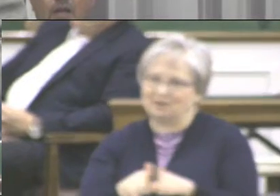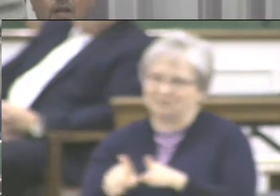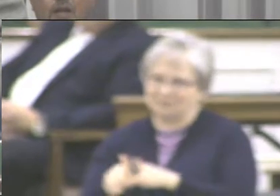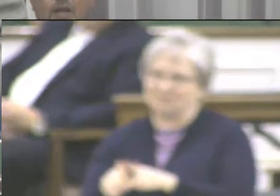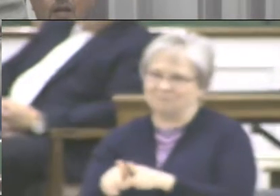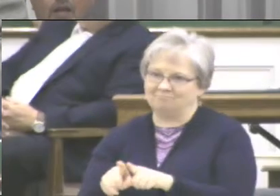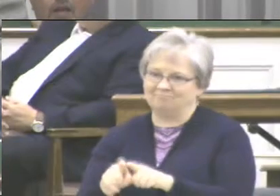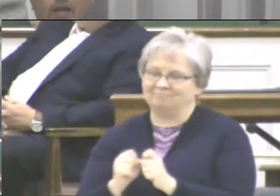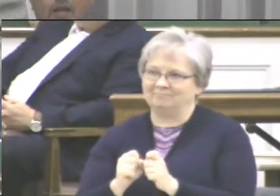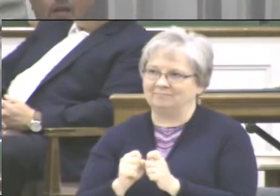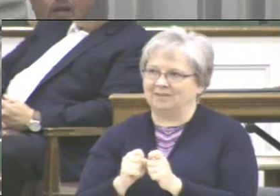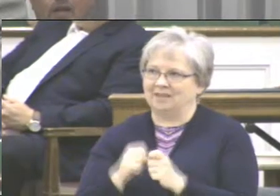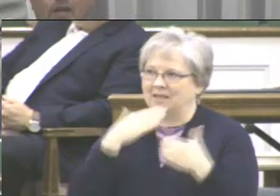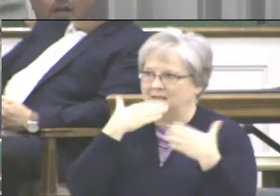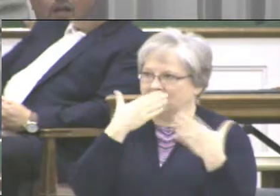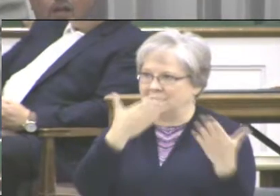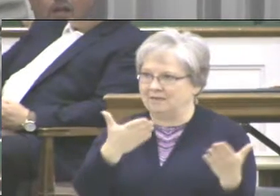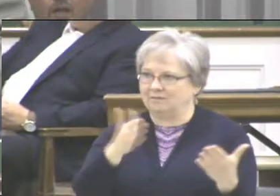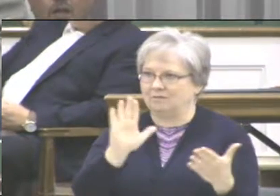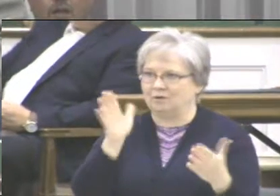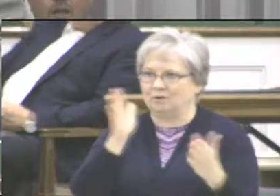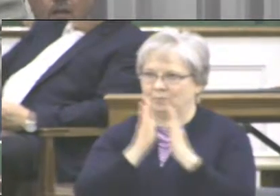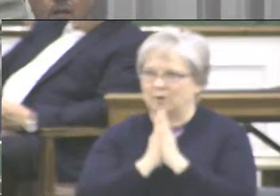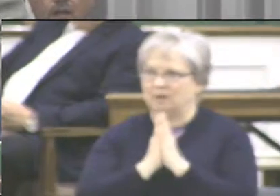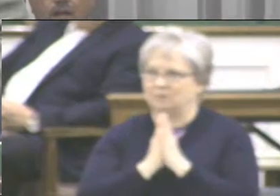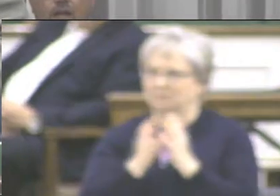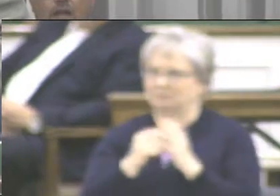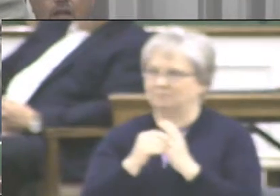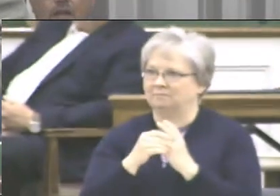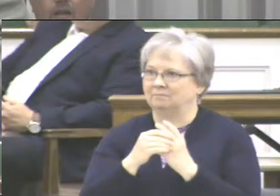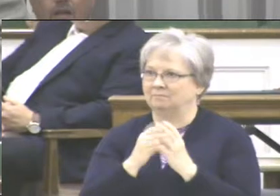Seated her, but thank you for your prayers.